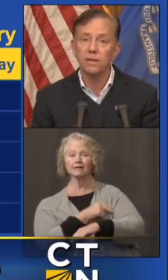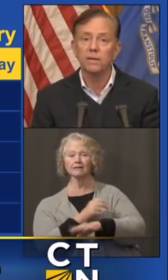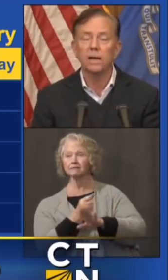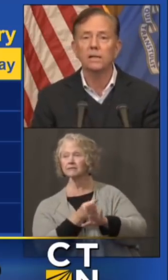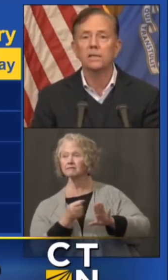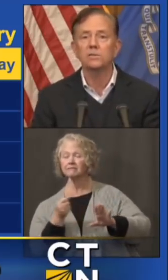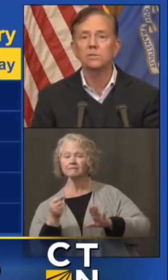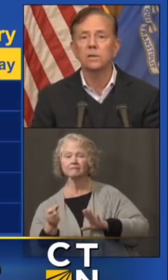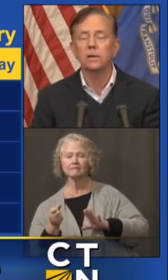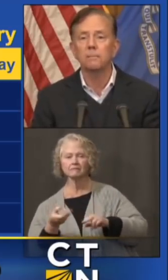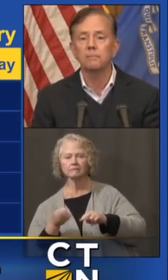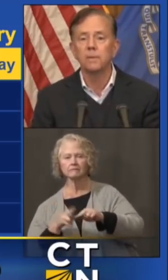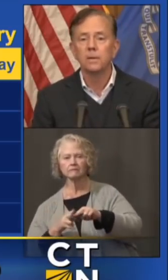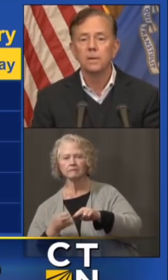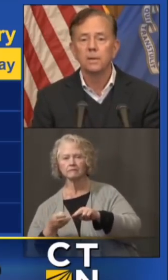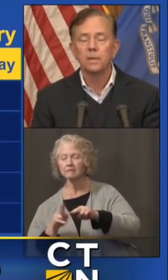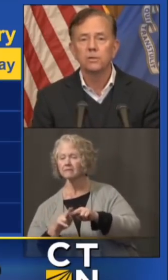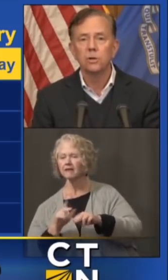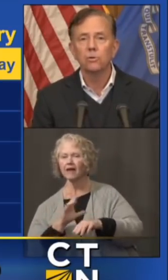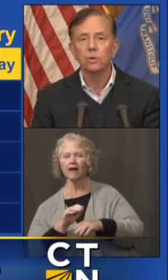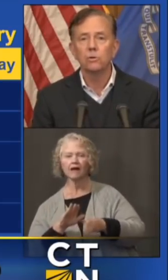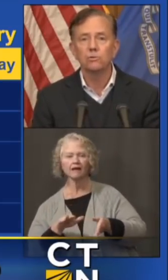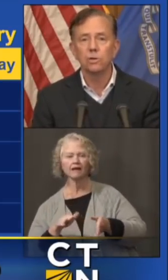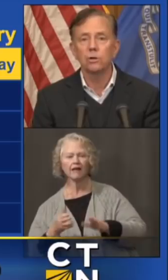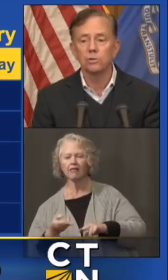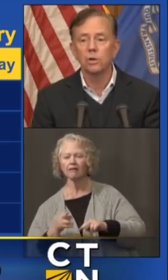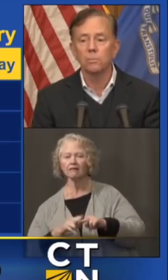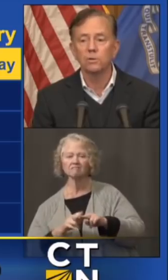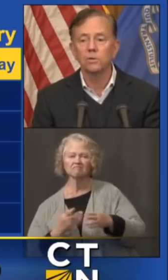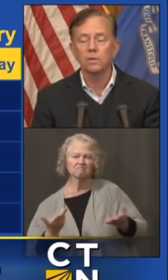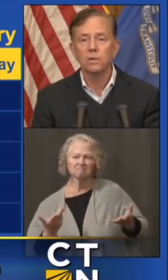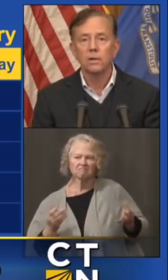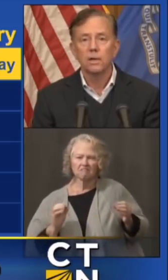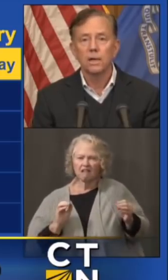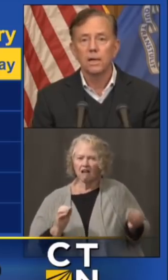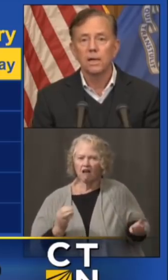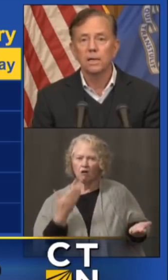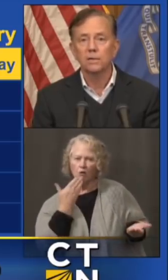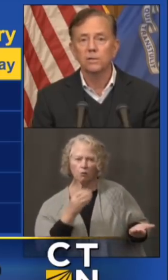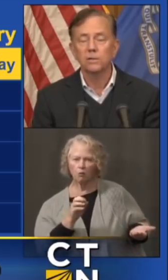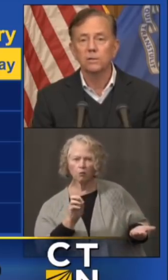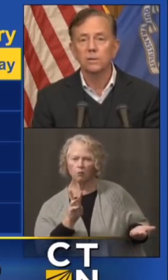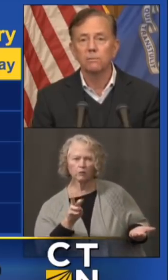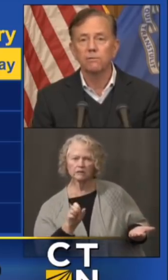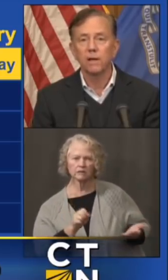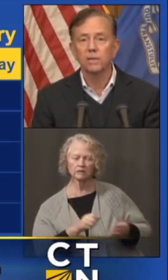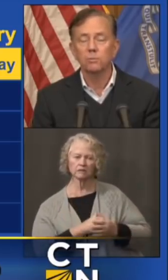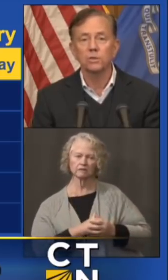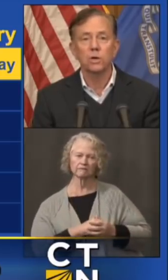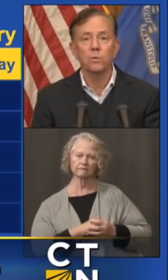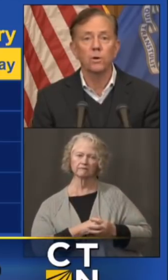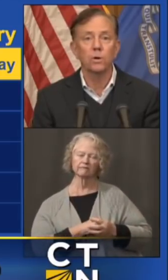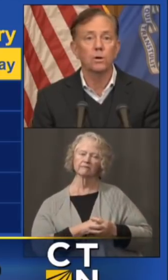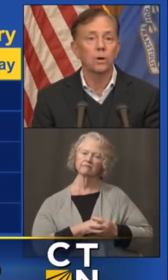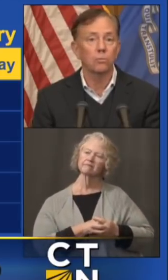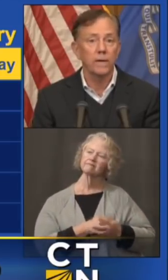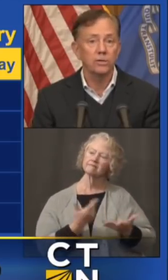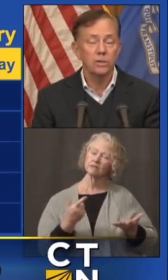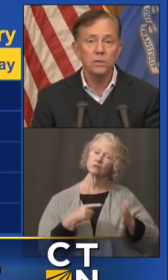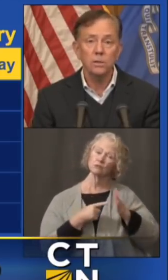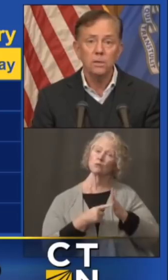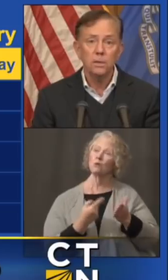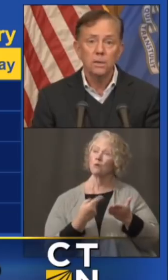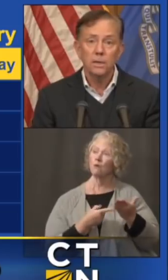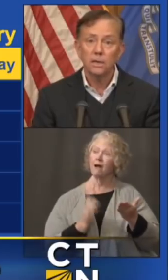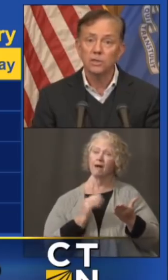and fatalities. There's no good news in those numbers. And it reflects what's going on in our